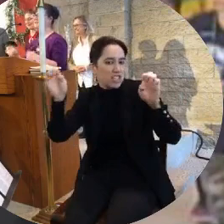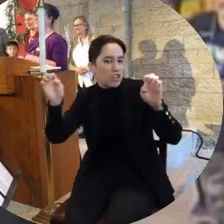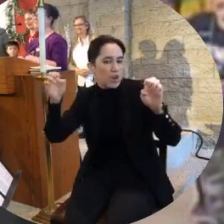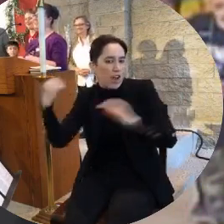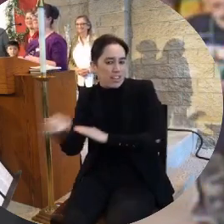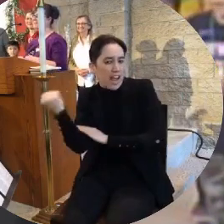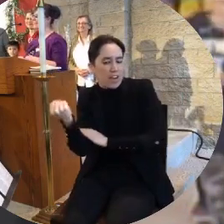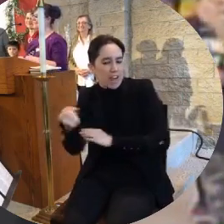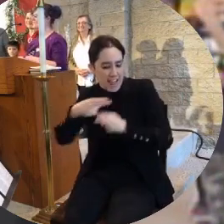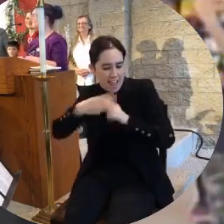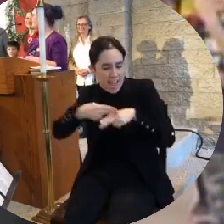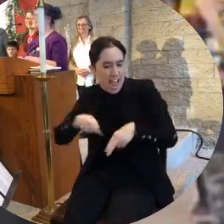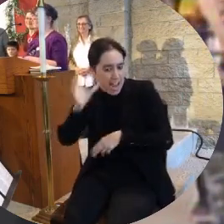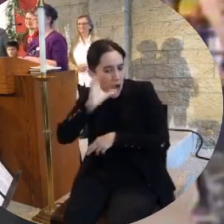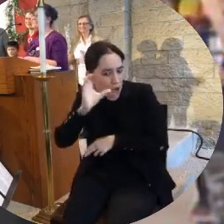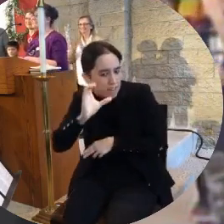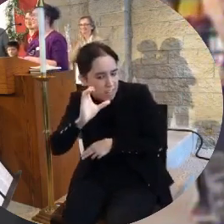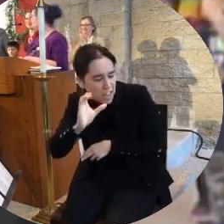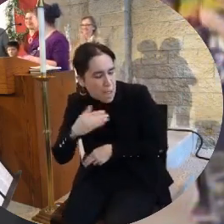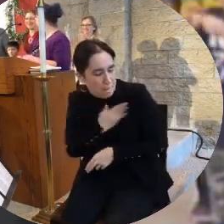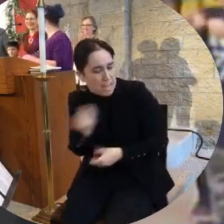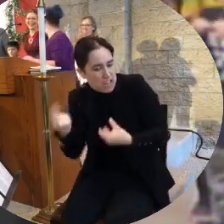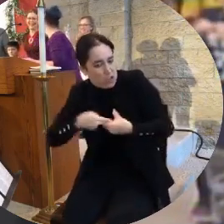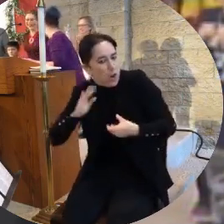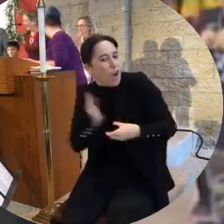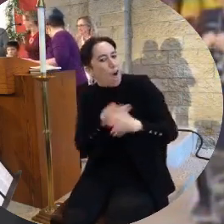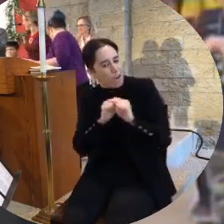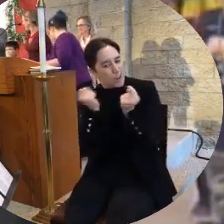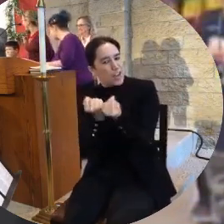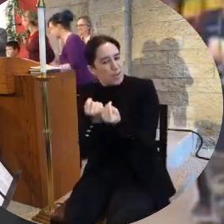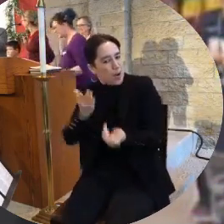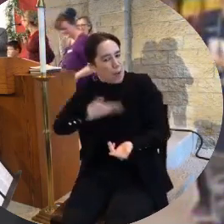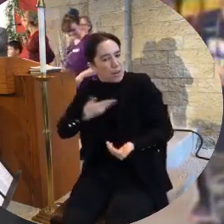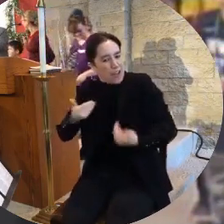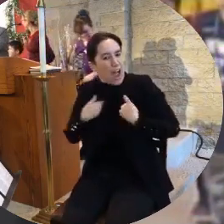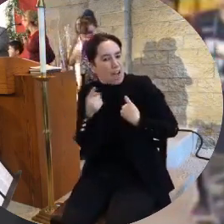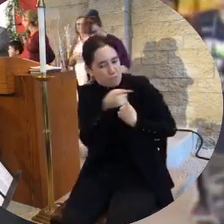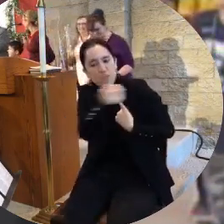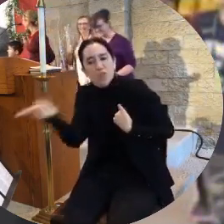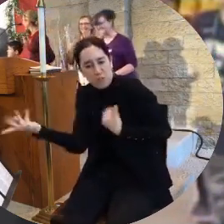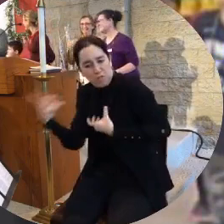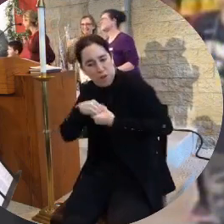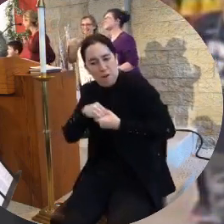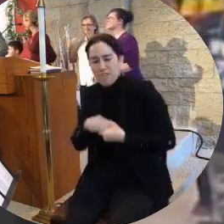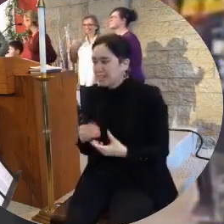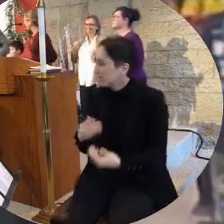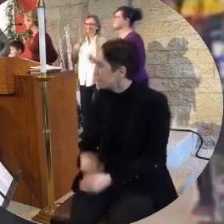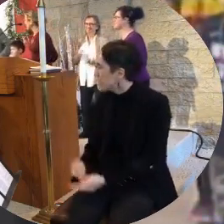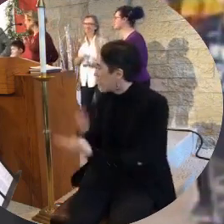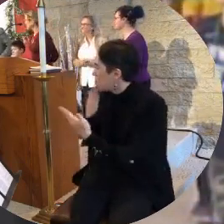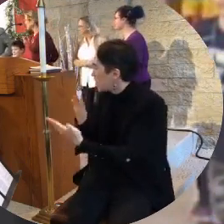me. We would love to have you on that team. Thanks, everyone. Absolutely. Thank you.